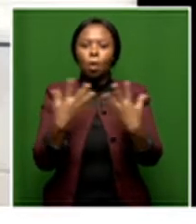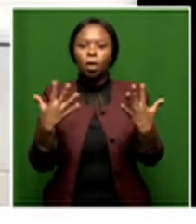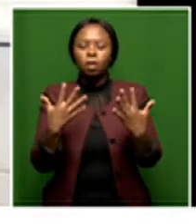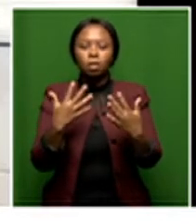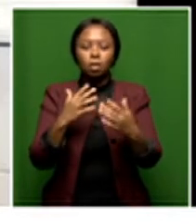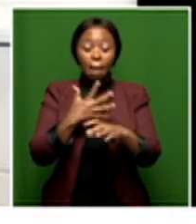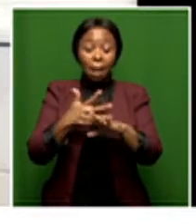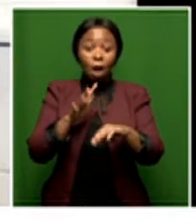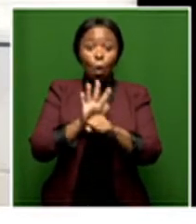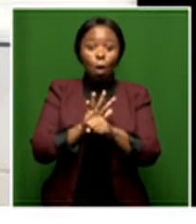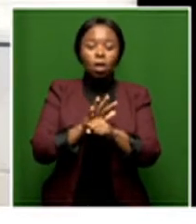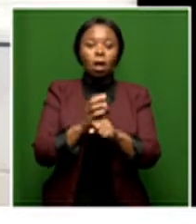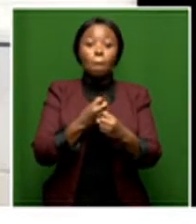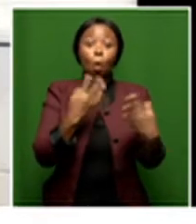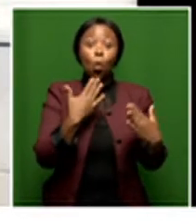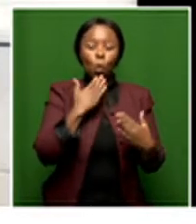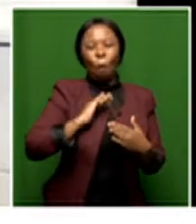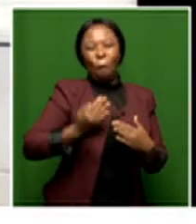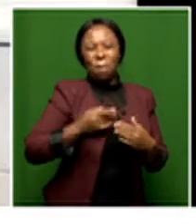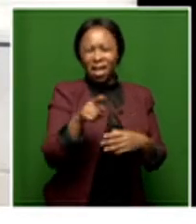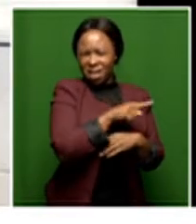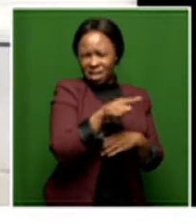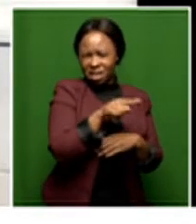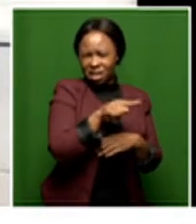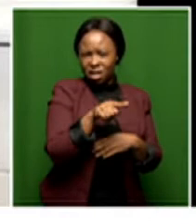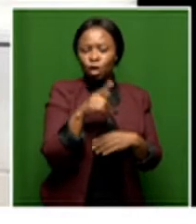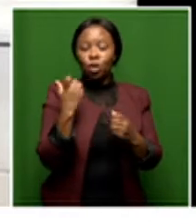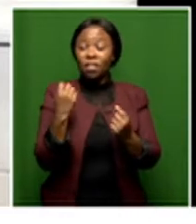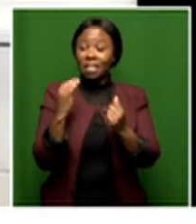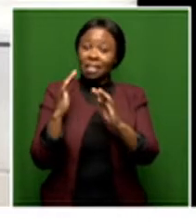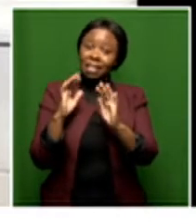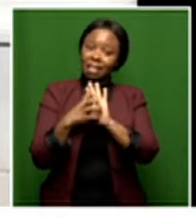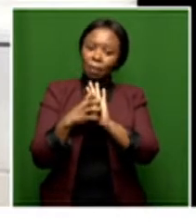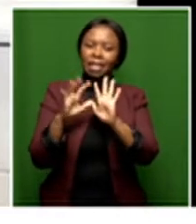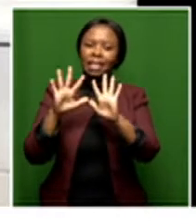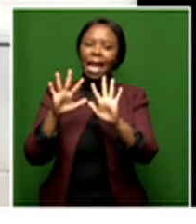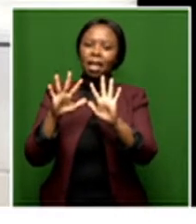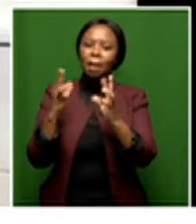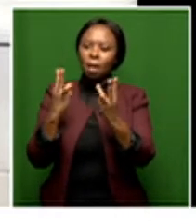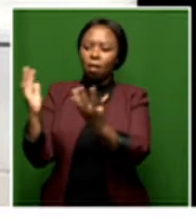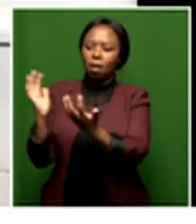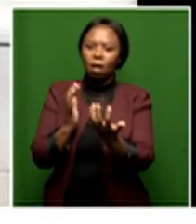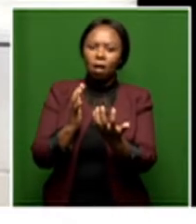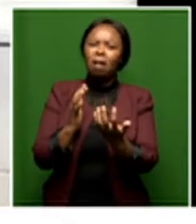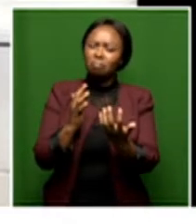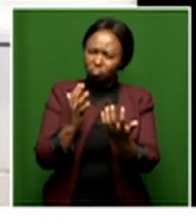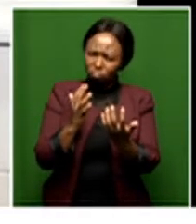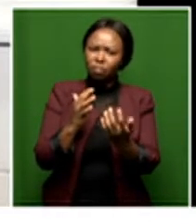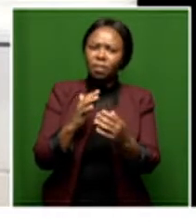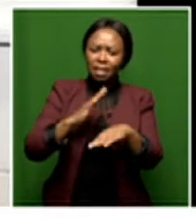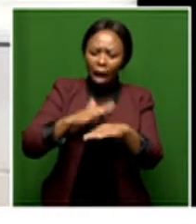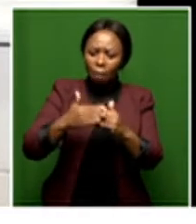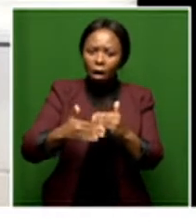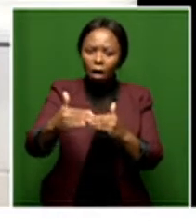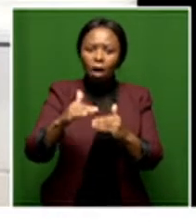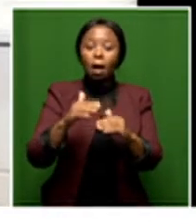women. But if you take tens of millions of people and you look at them, people will get blood clots in a period of time. Yeah. So what you have